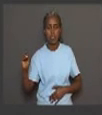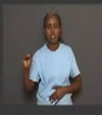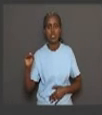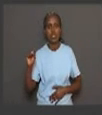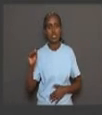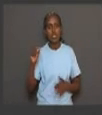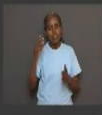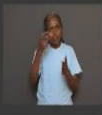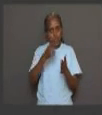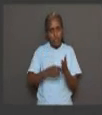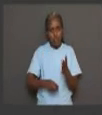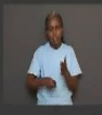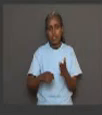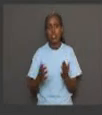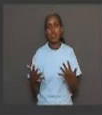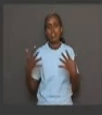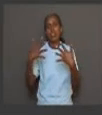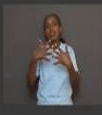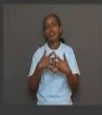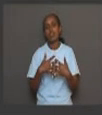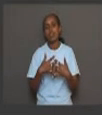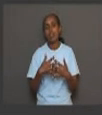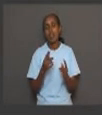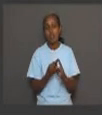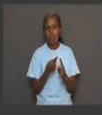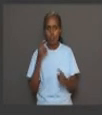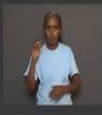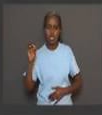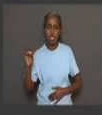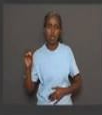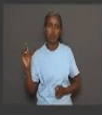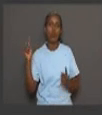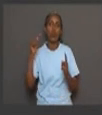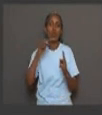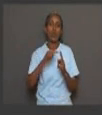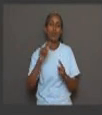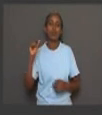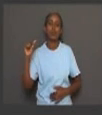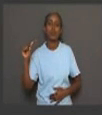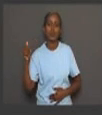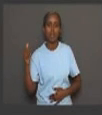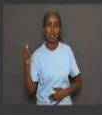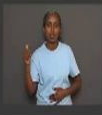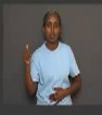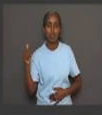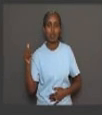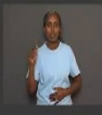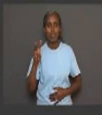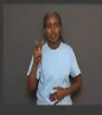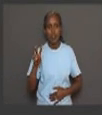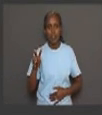seconds is evaluated as the integral from 0 up to